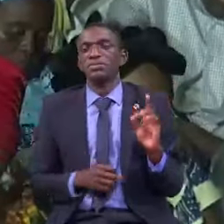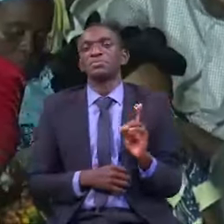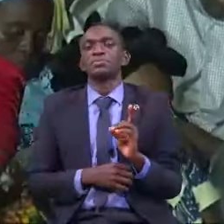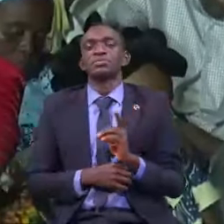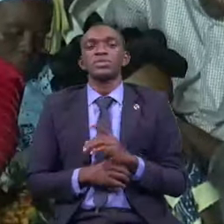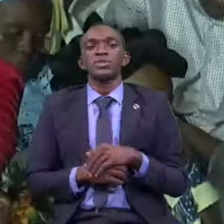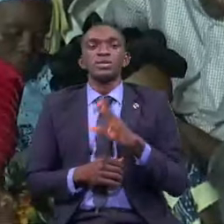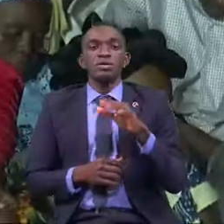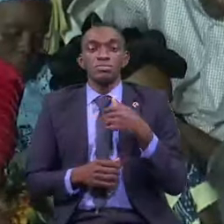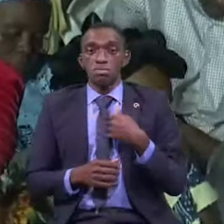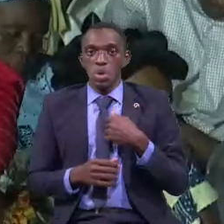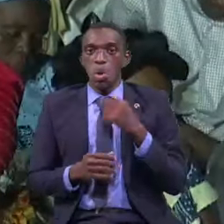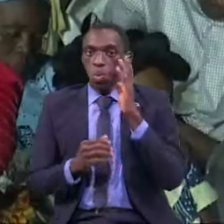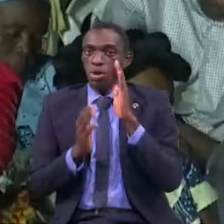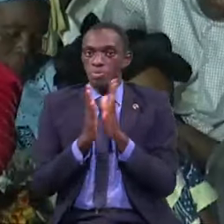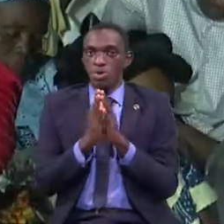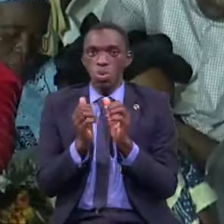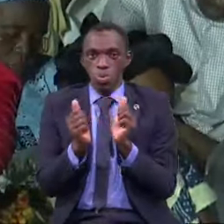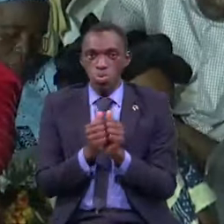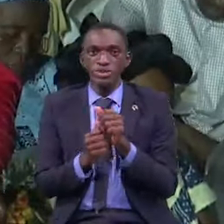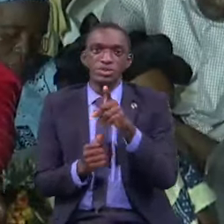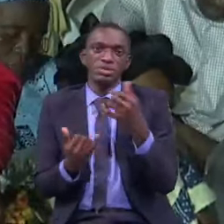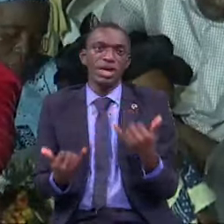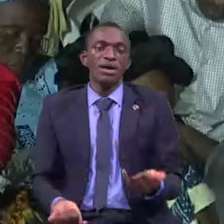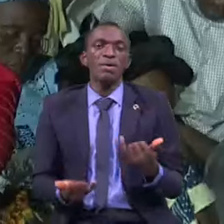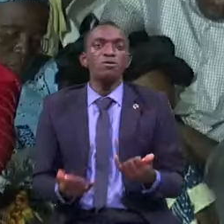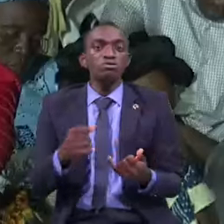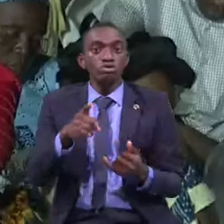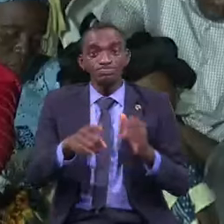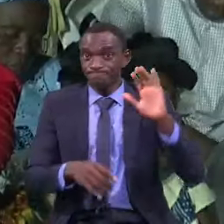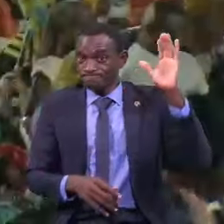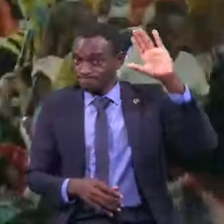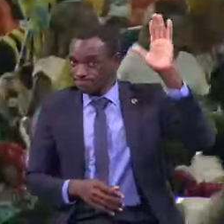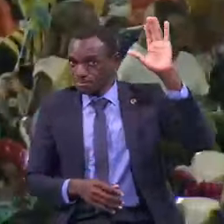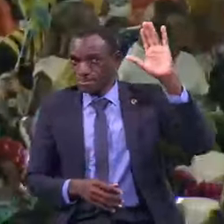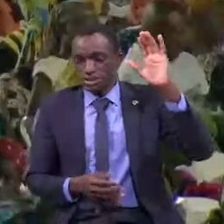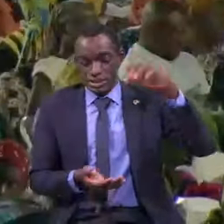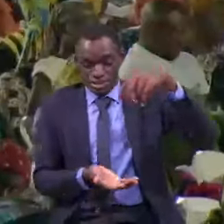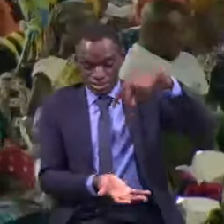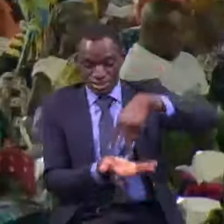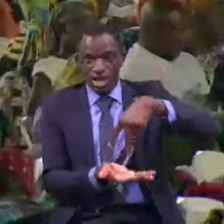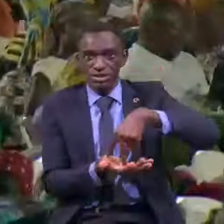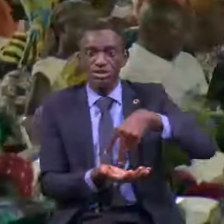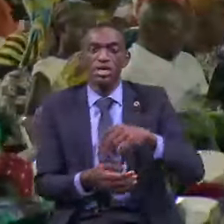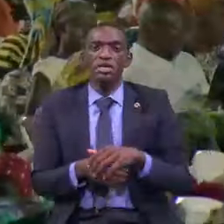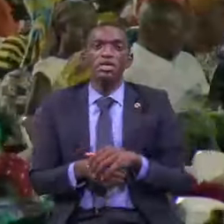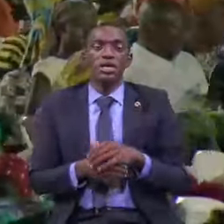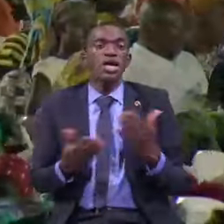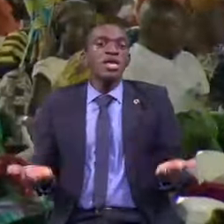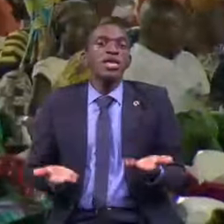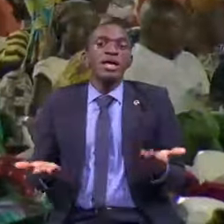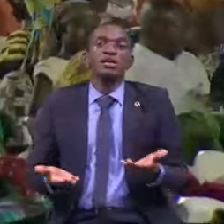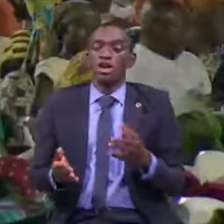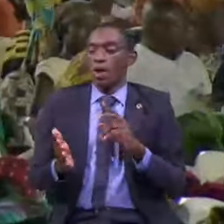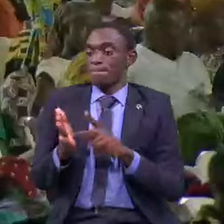I'm going to pray with you now. You're raising up your hand, you're standing up. Here at the Alpha location